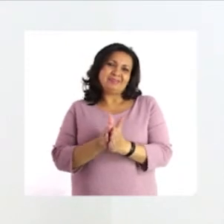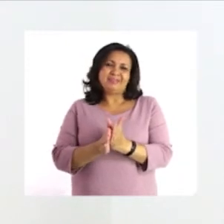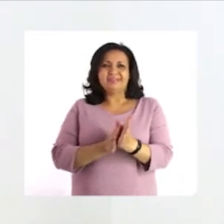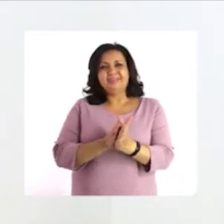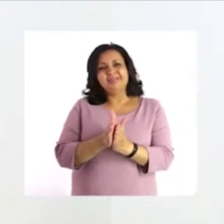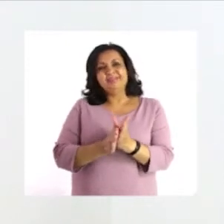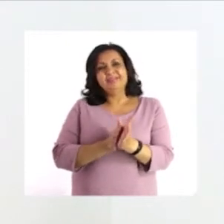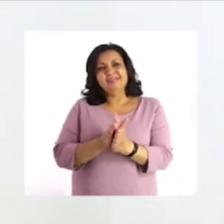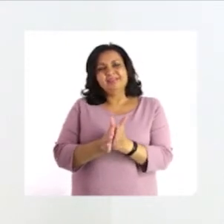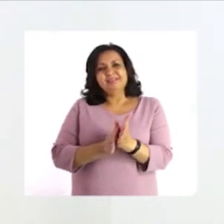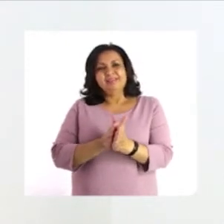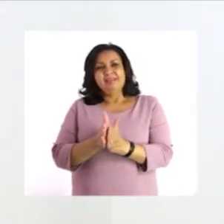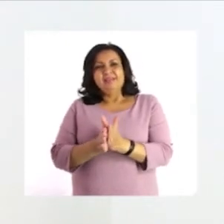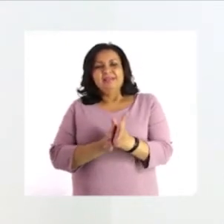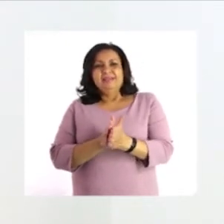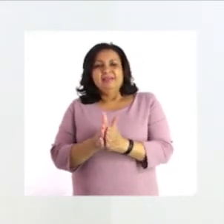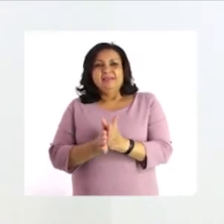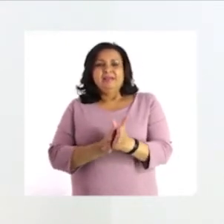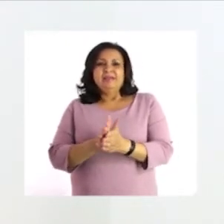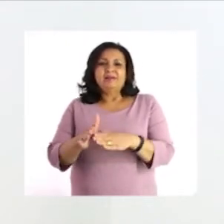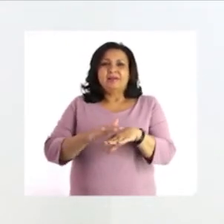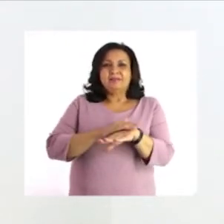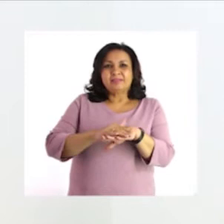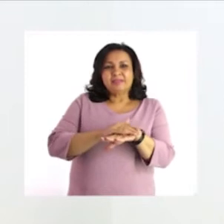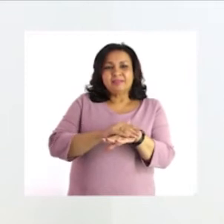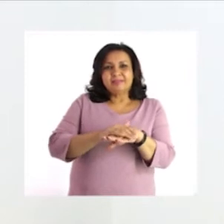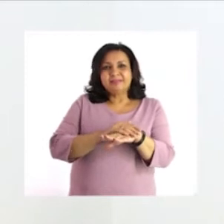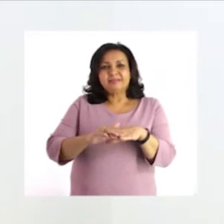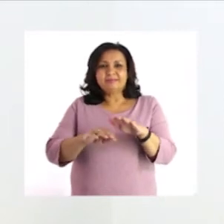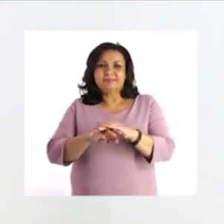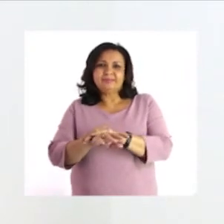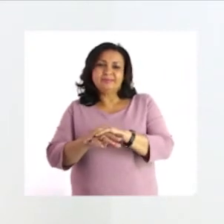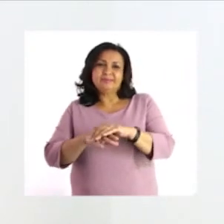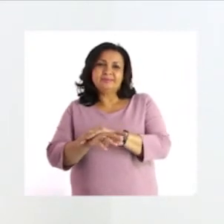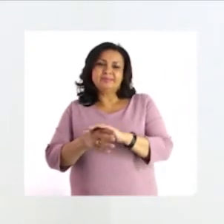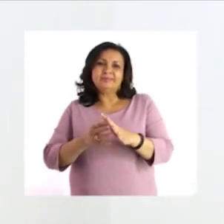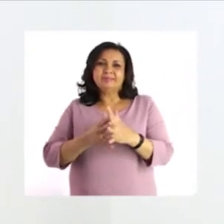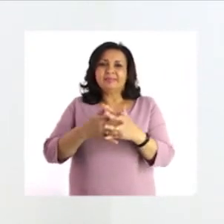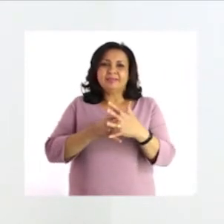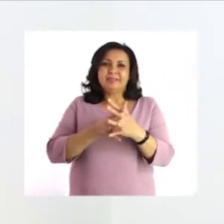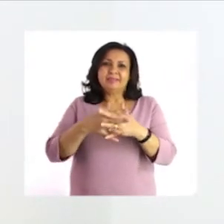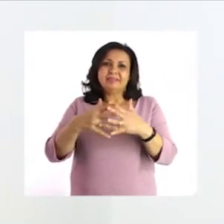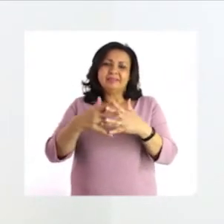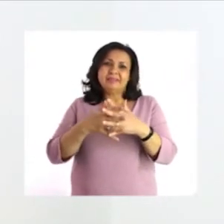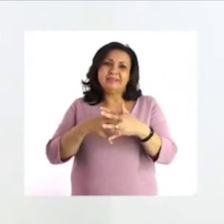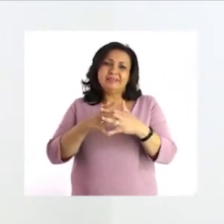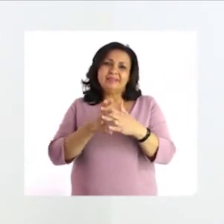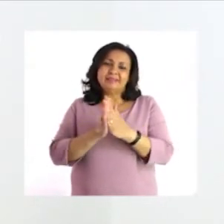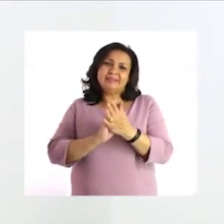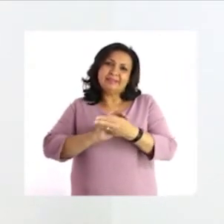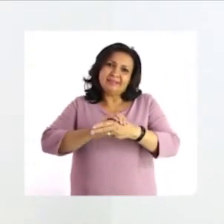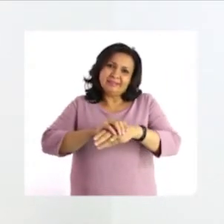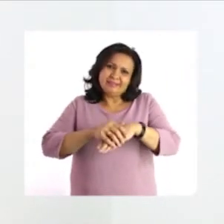it between our hands and let's rub it on the outside of our hands and then let's rub in between our